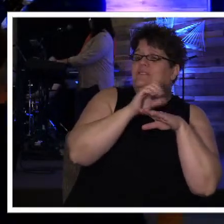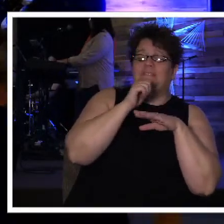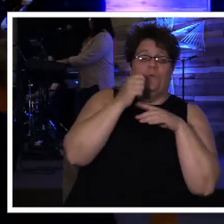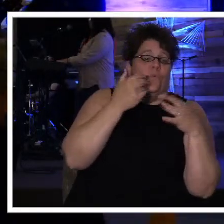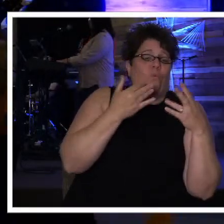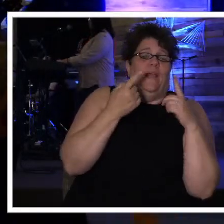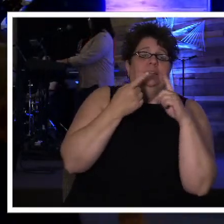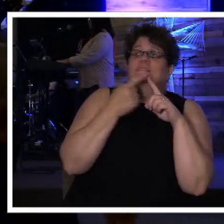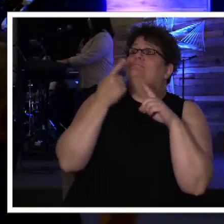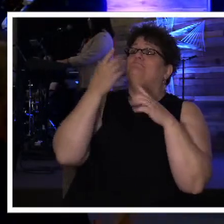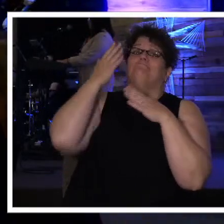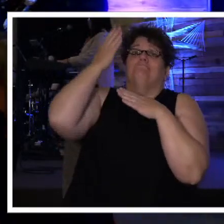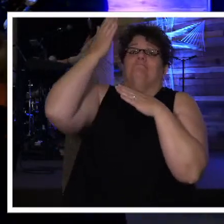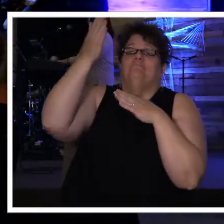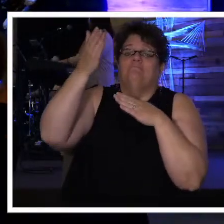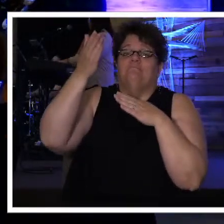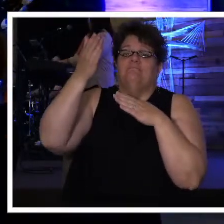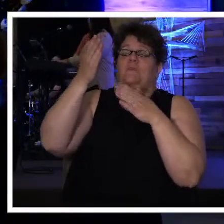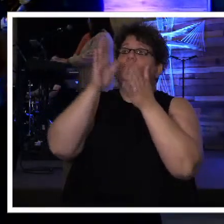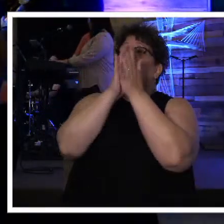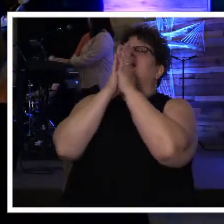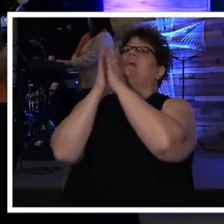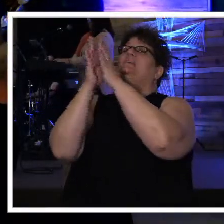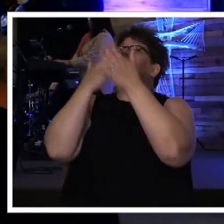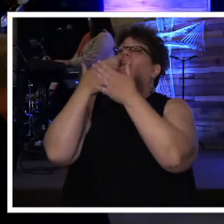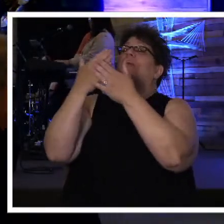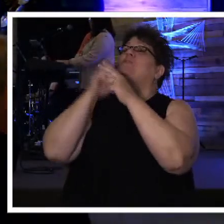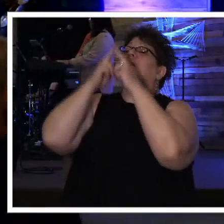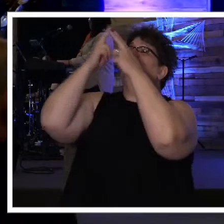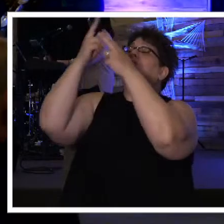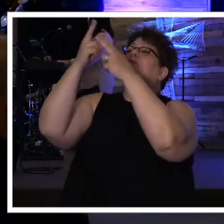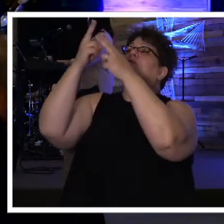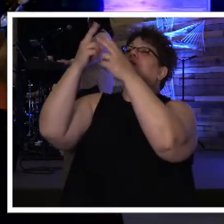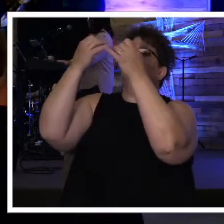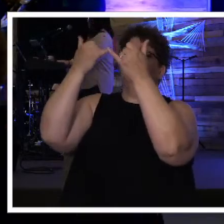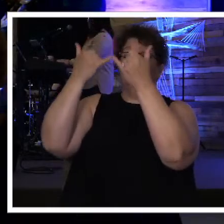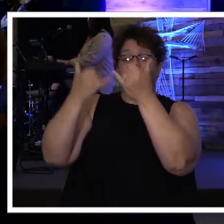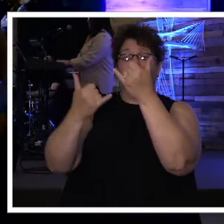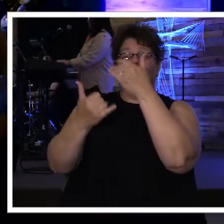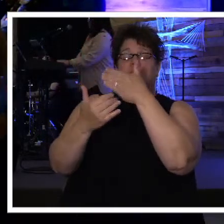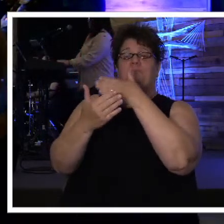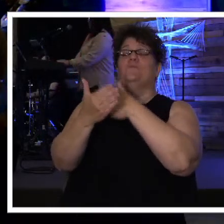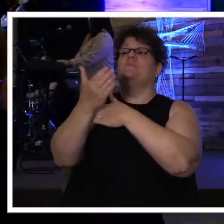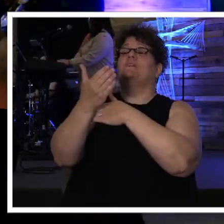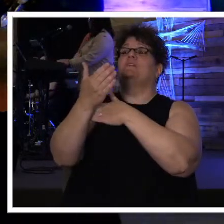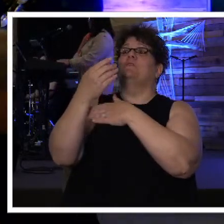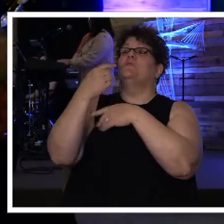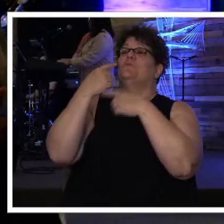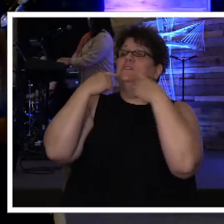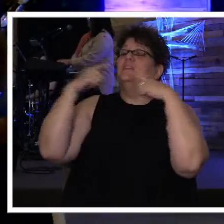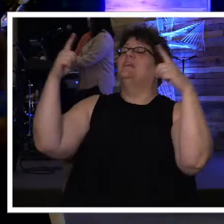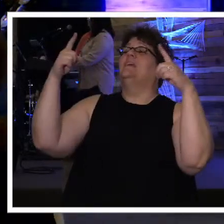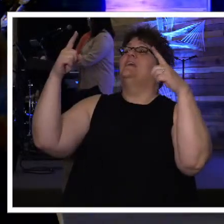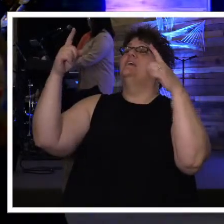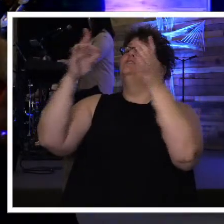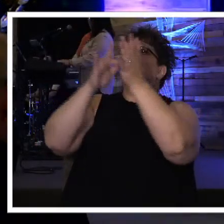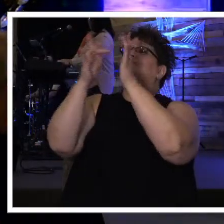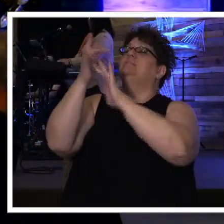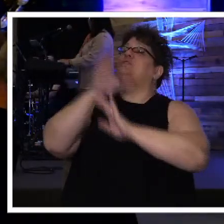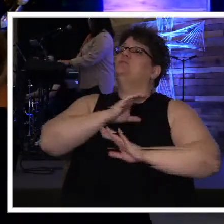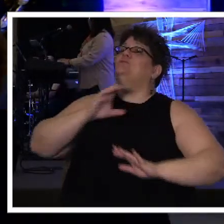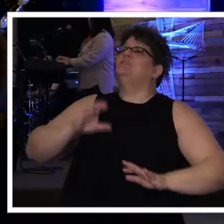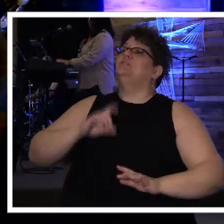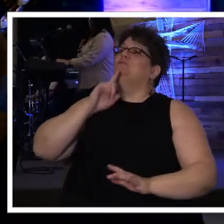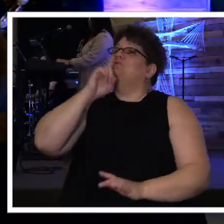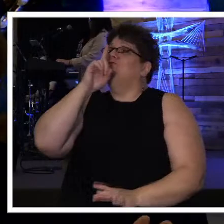today, this Sunday, this morning, Lord God, we declare that Jesus Christ is Lord. We worship you, O